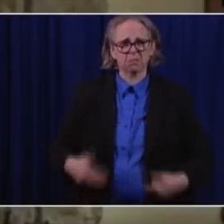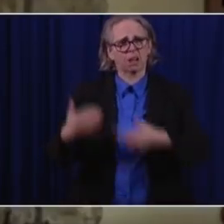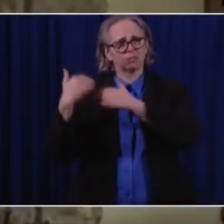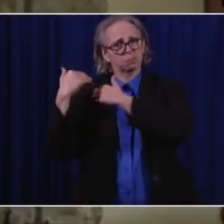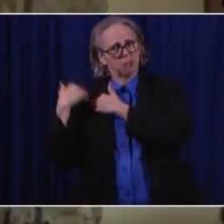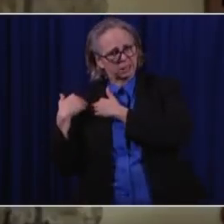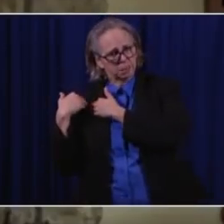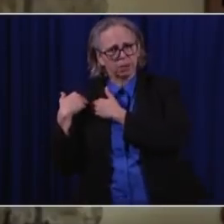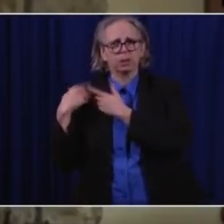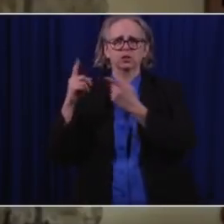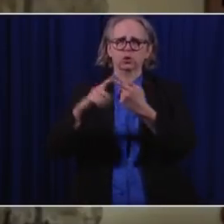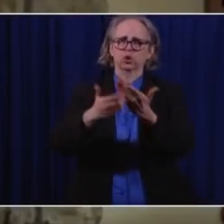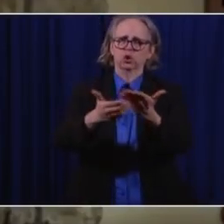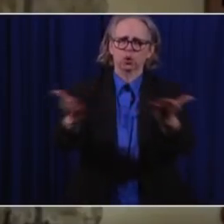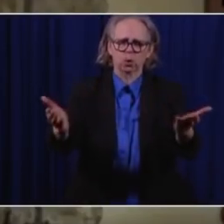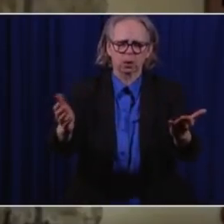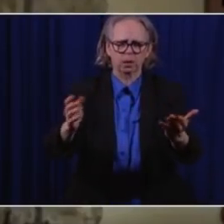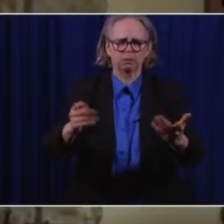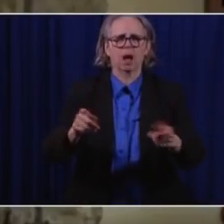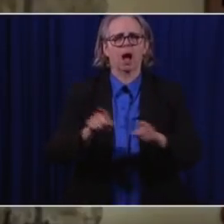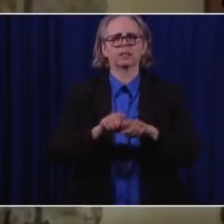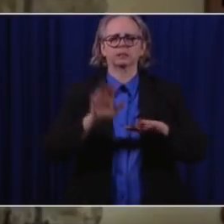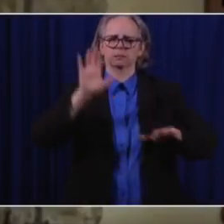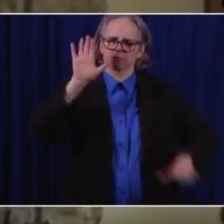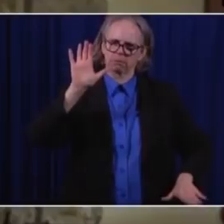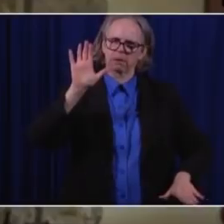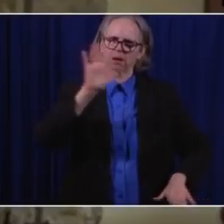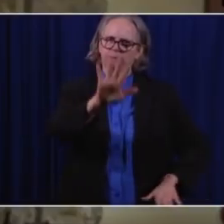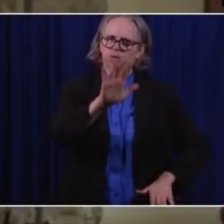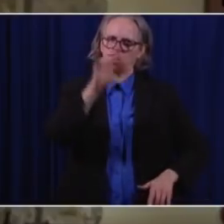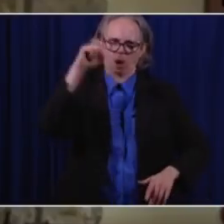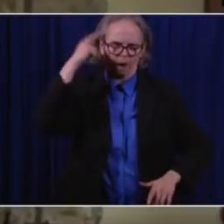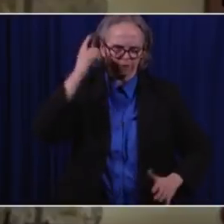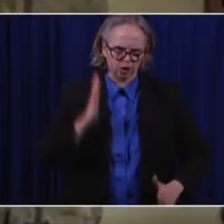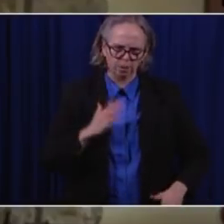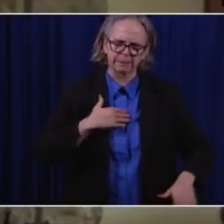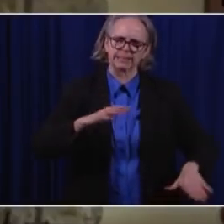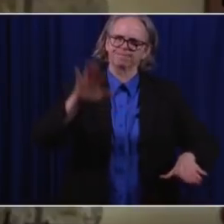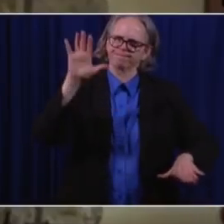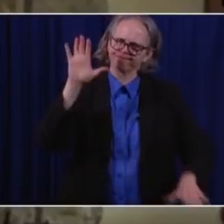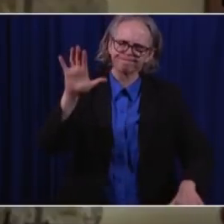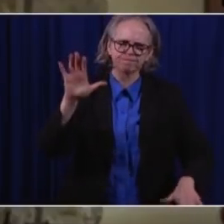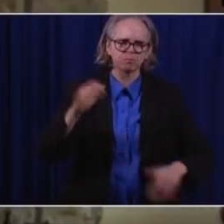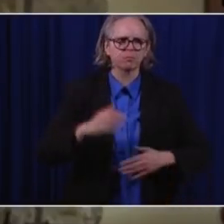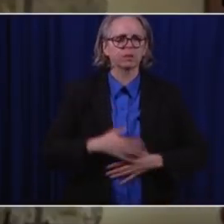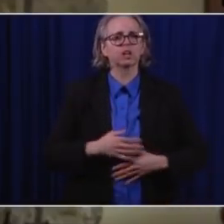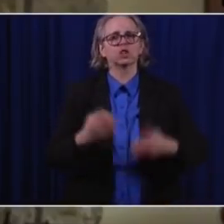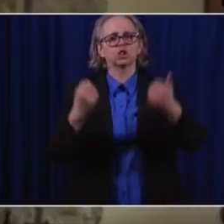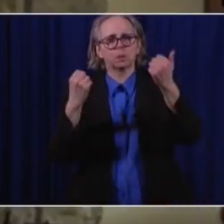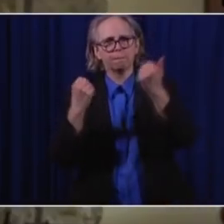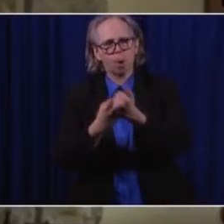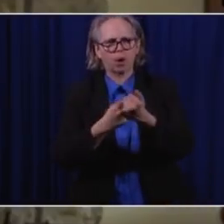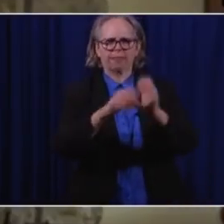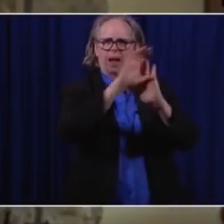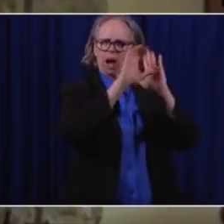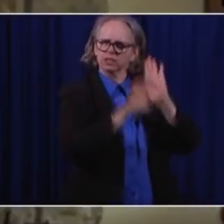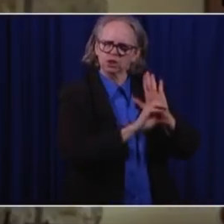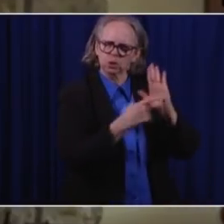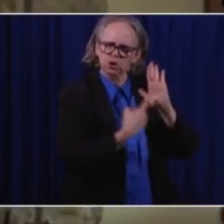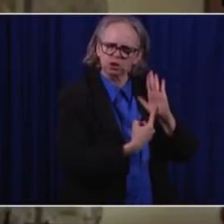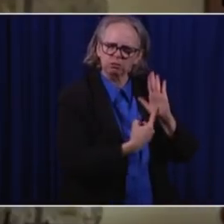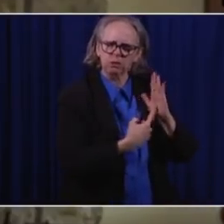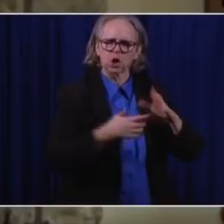I took an oath and to support our Constitution. I took an oath to do everything I could every single day